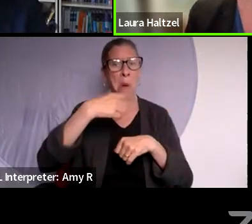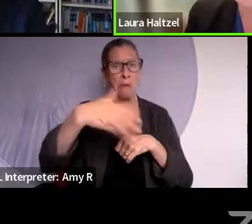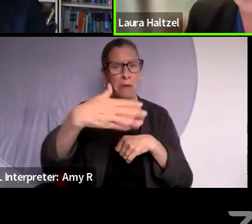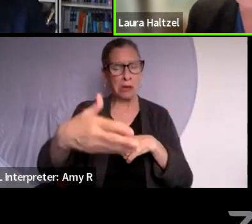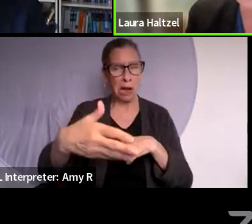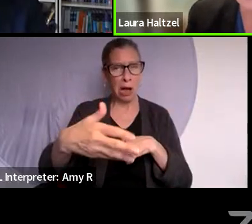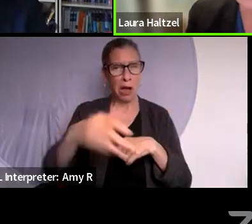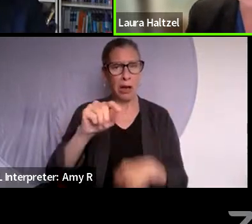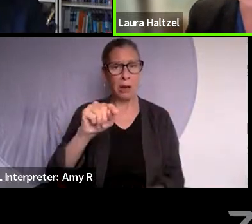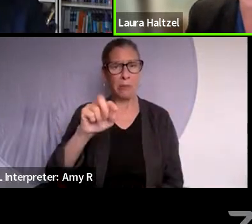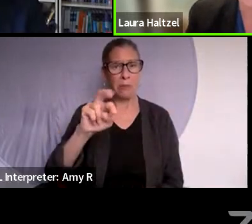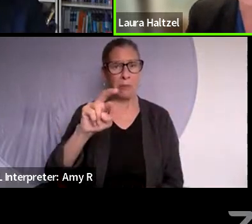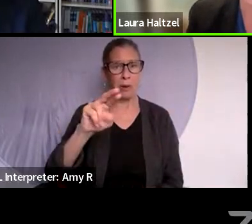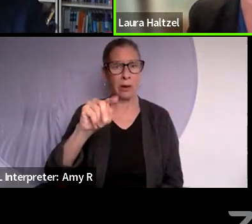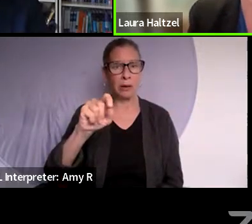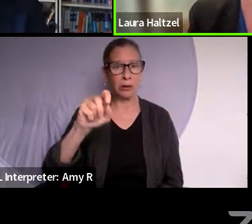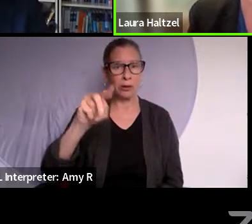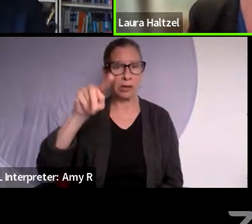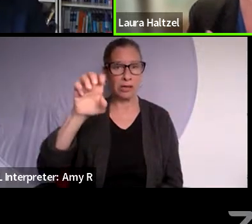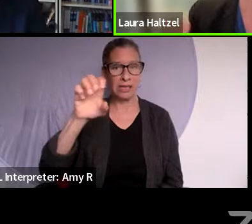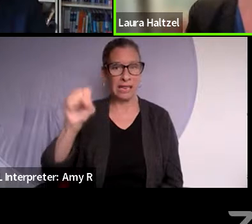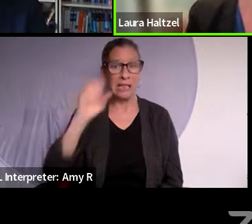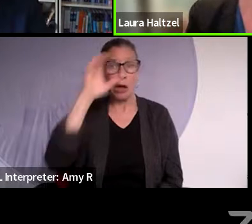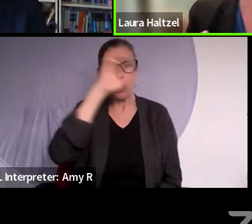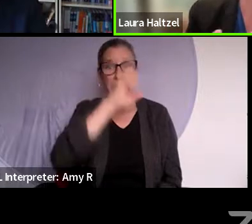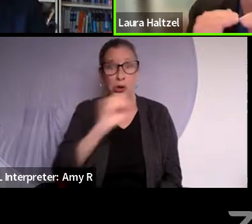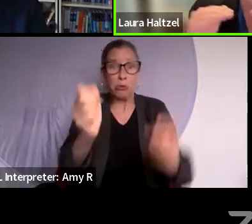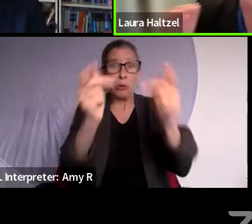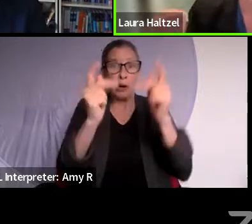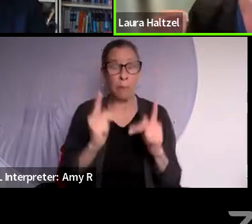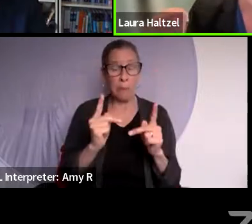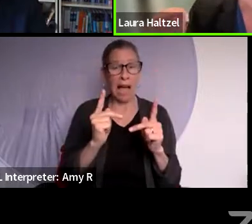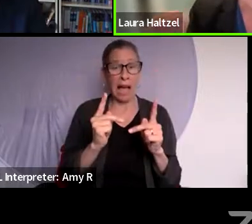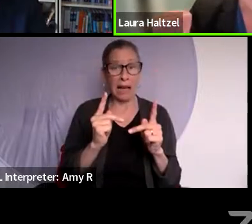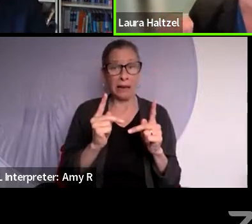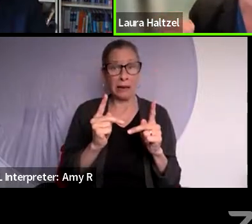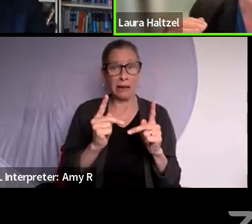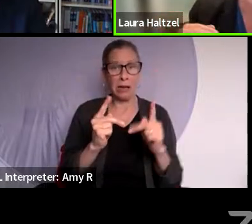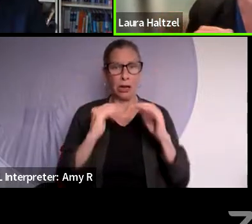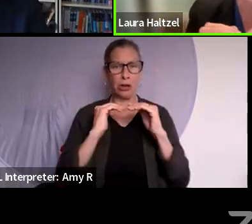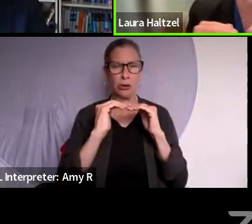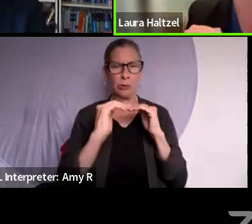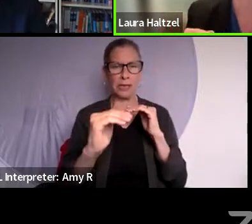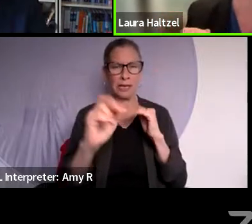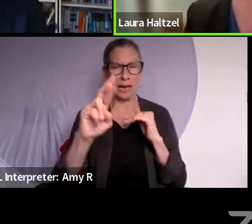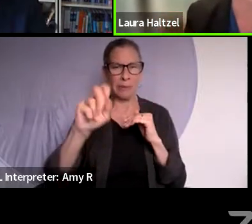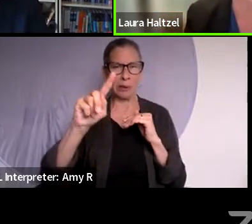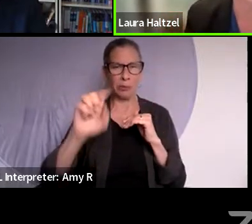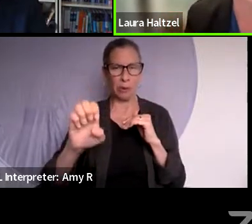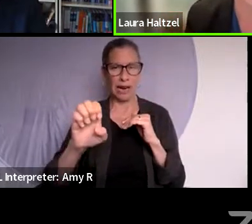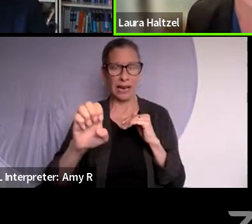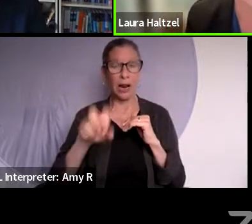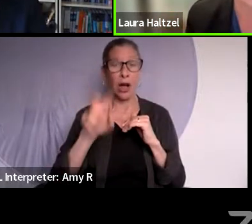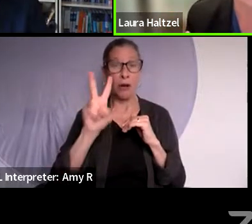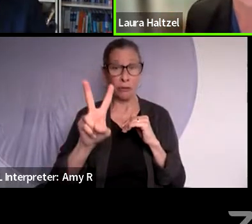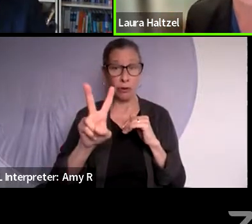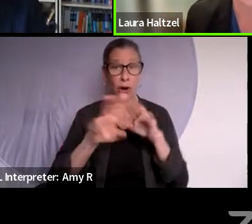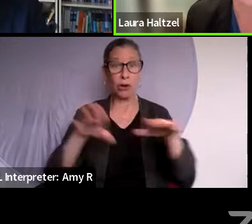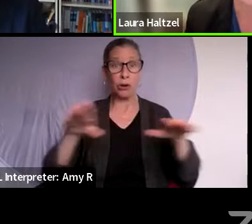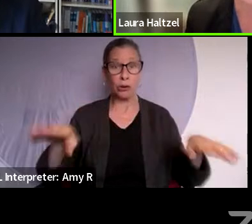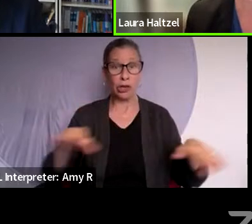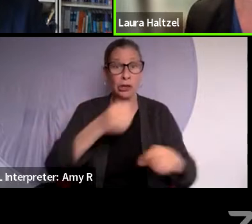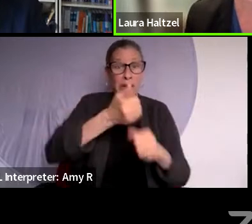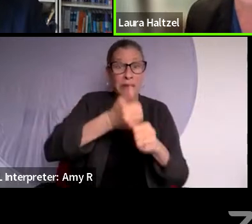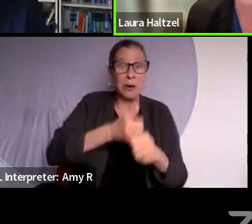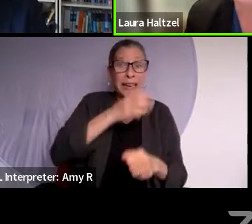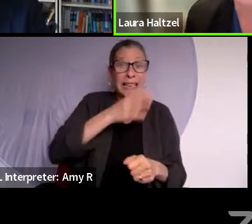the trustees have assumed that we'll return to basically a stable rate of 2 children born per woman in the United